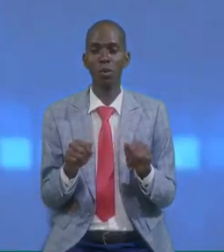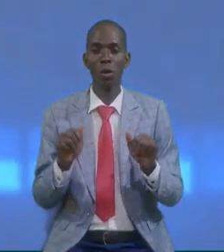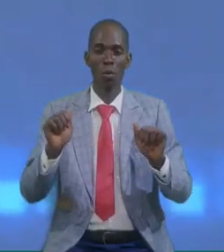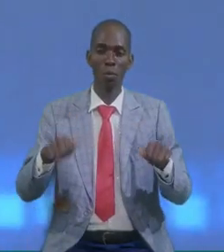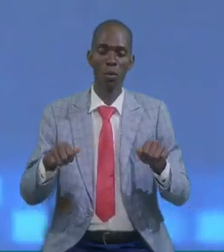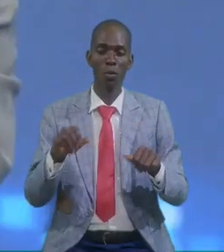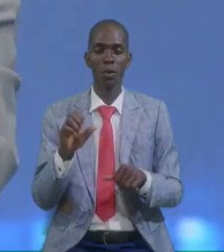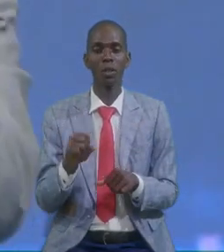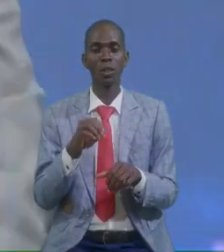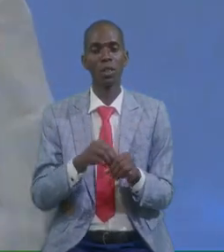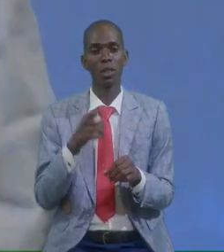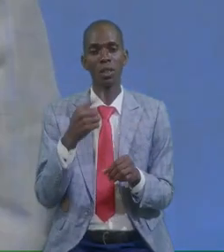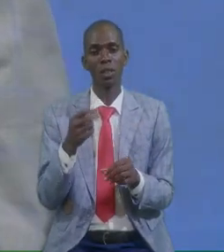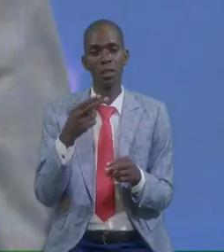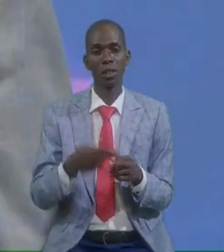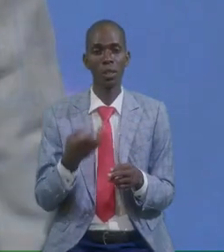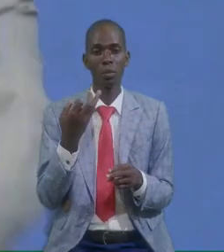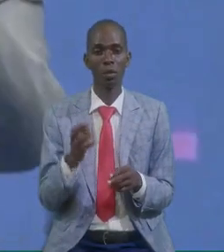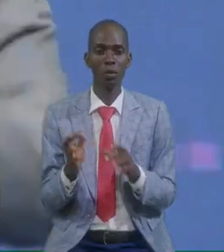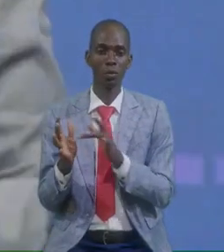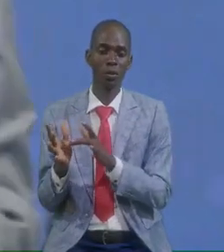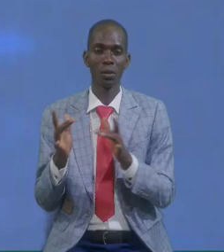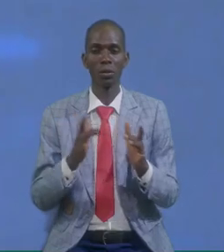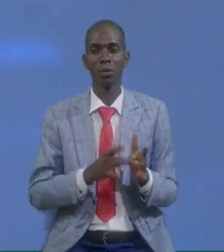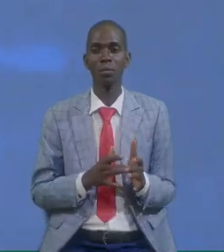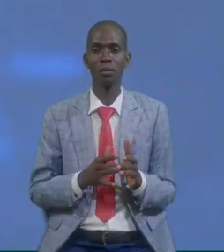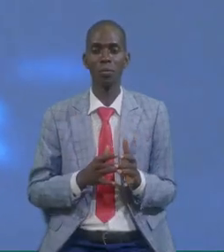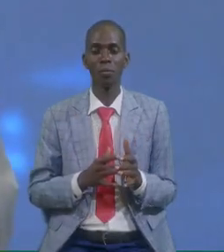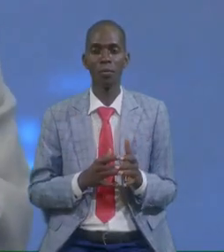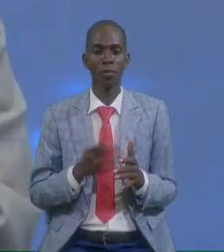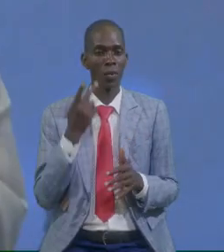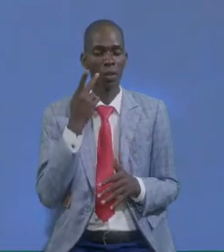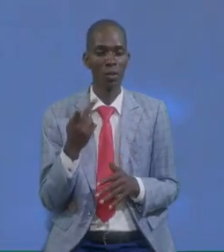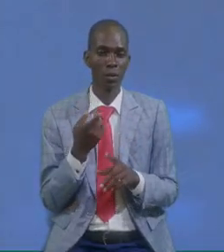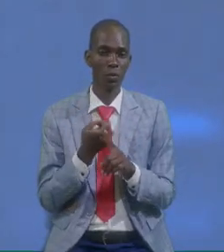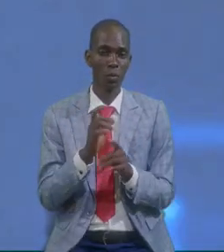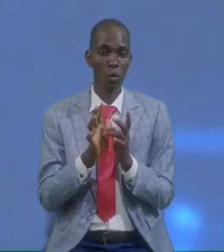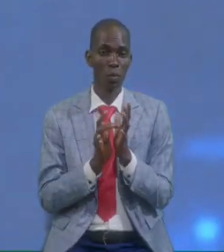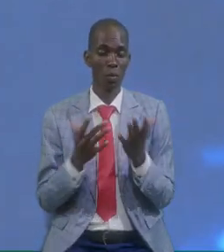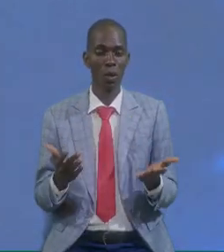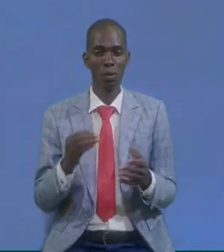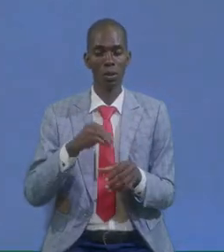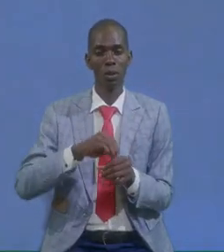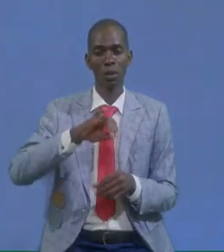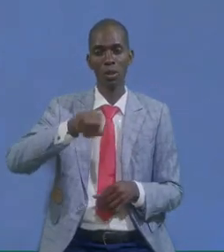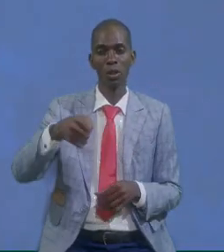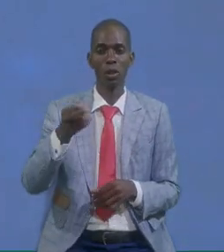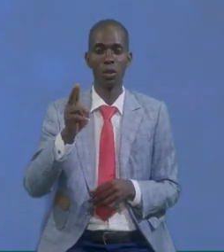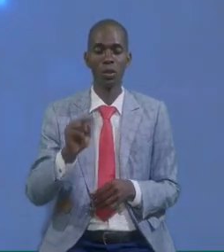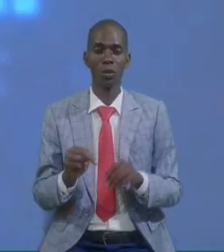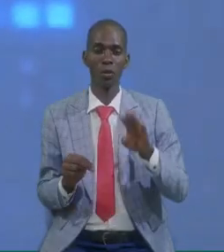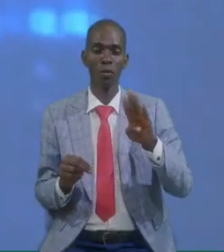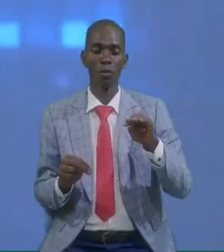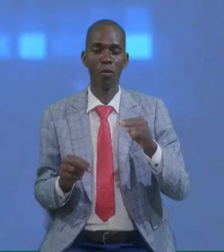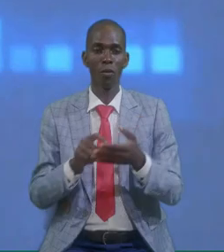possibilities in the name of Jesus. Look at your Bible, John chapter 14, and I'm reading